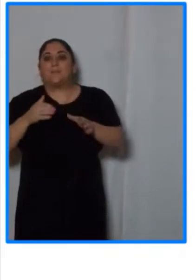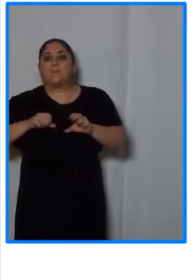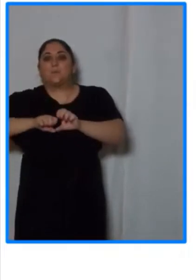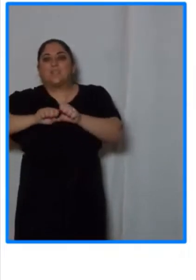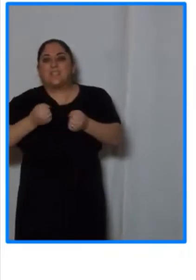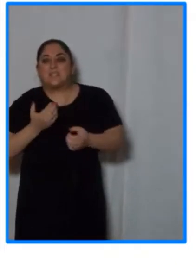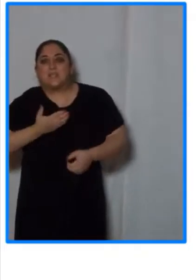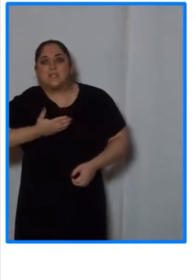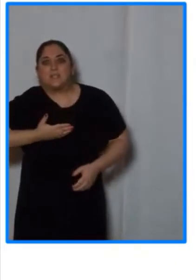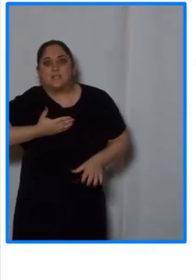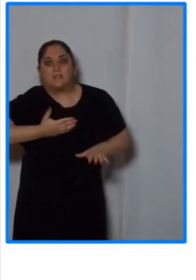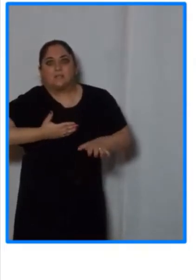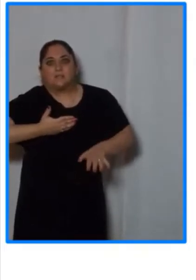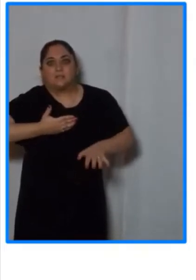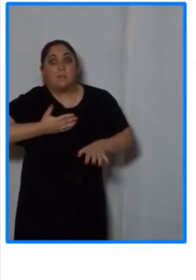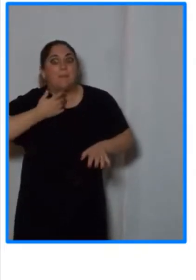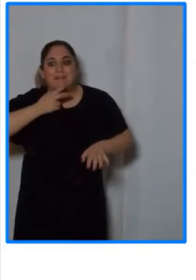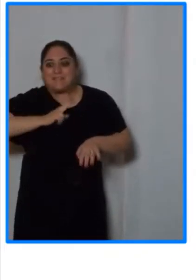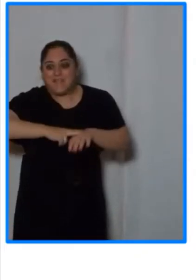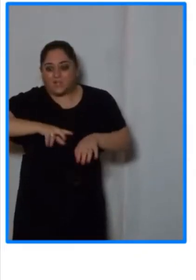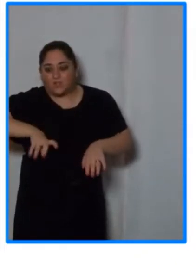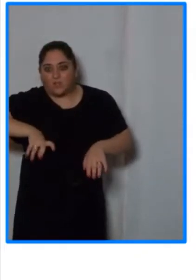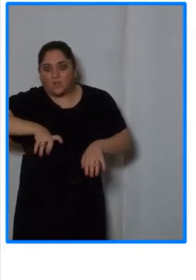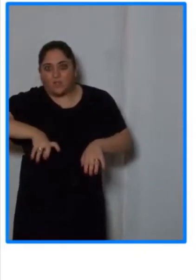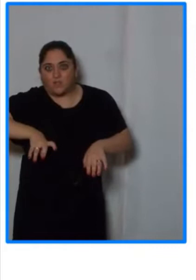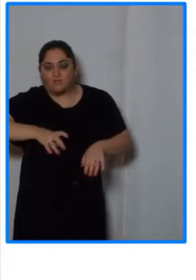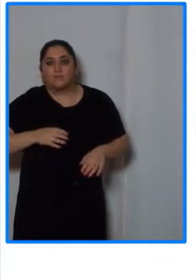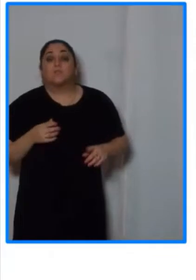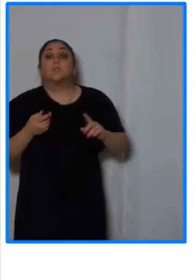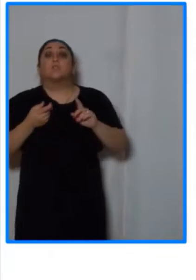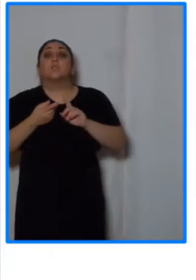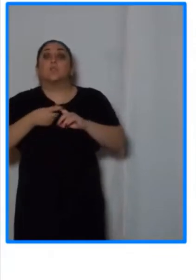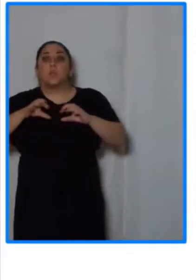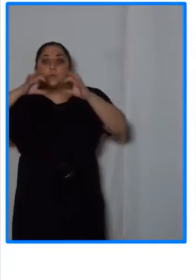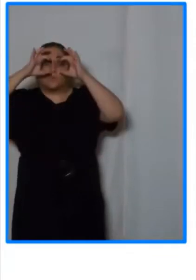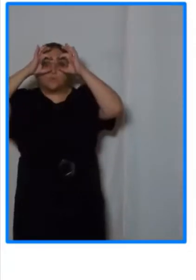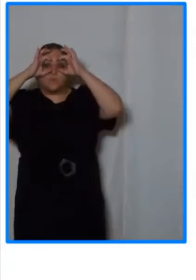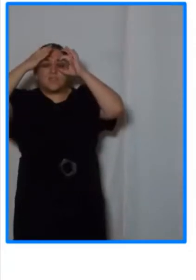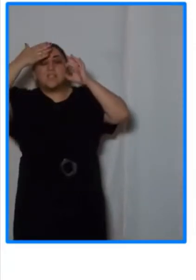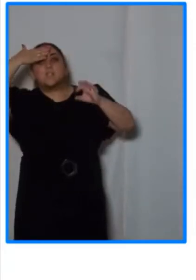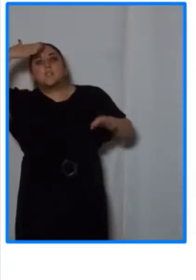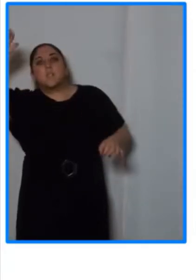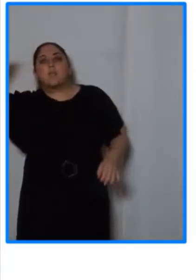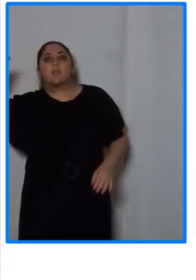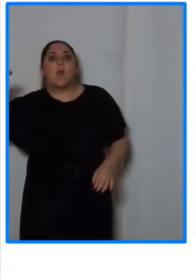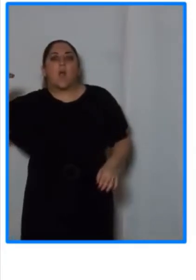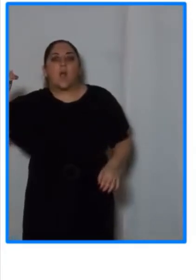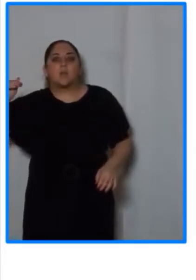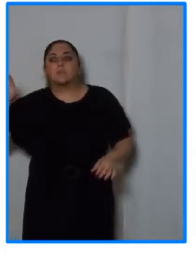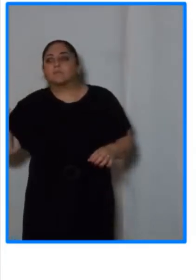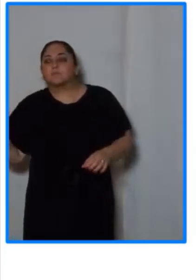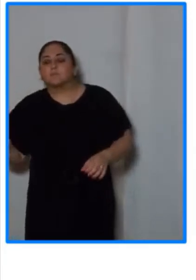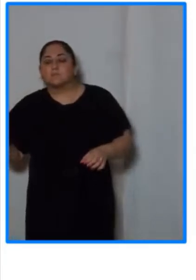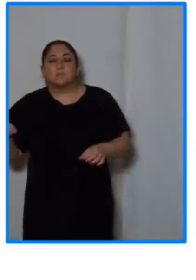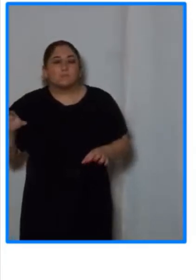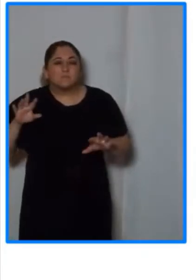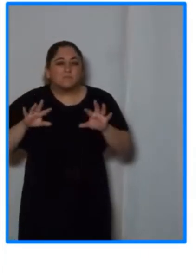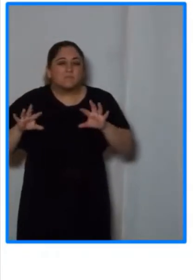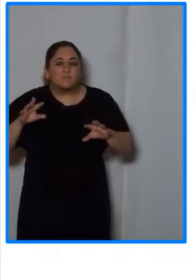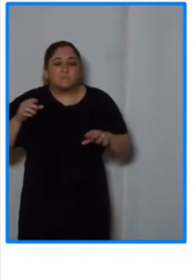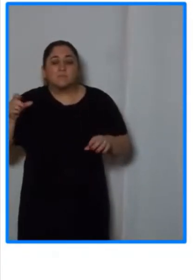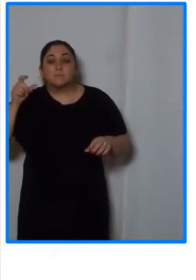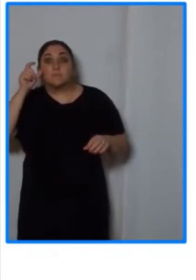keyboard to navigate on a website. Someone who forgot their reading glasses home might benefit of good color contrasts on a